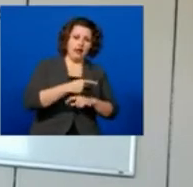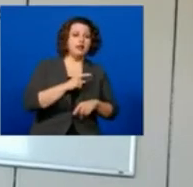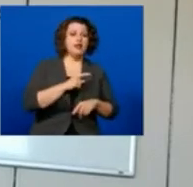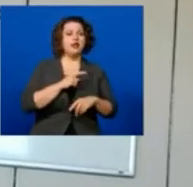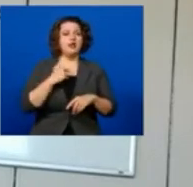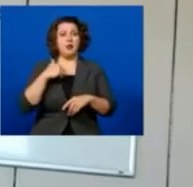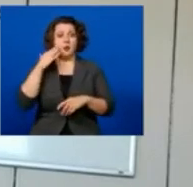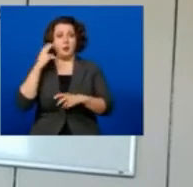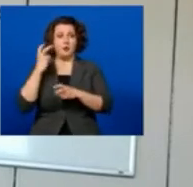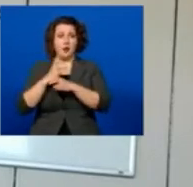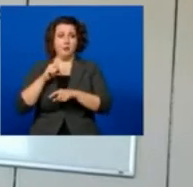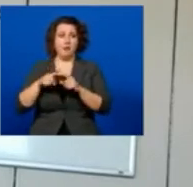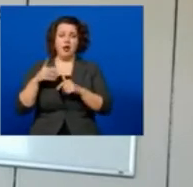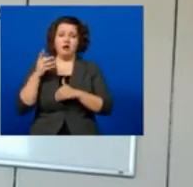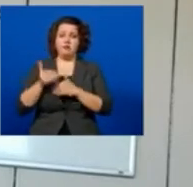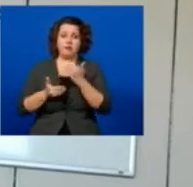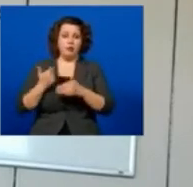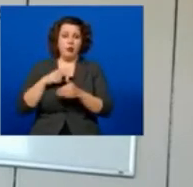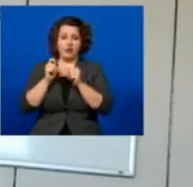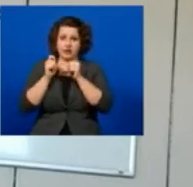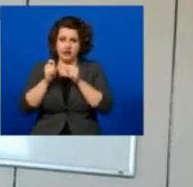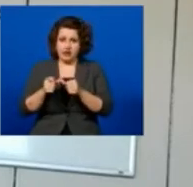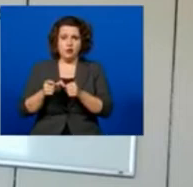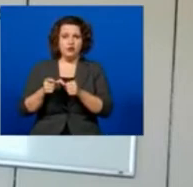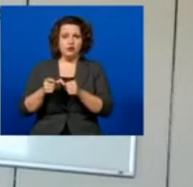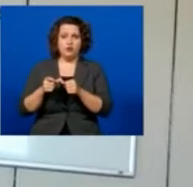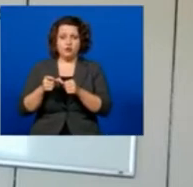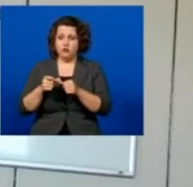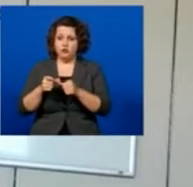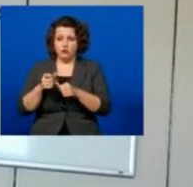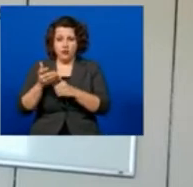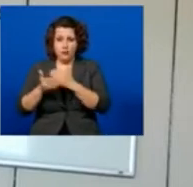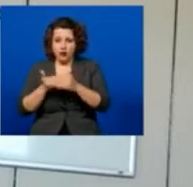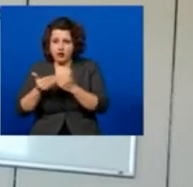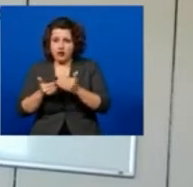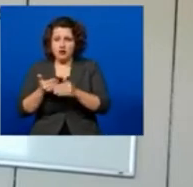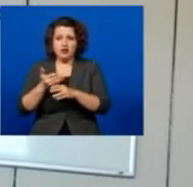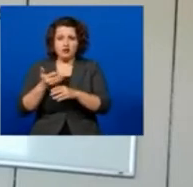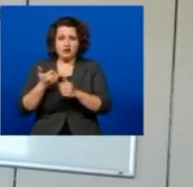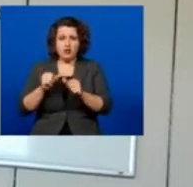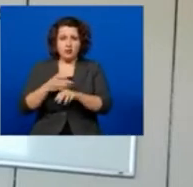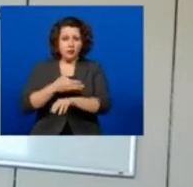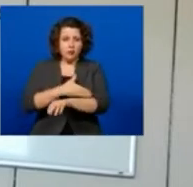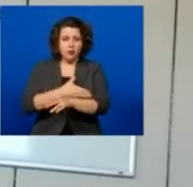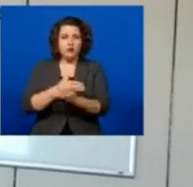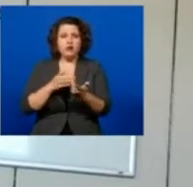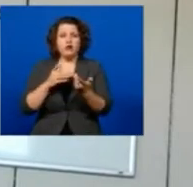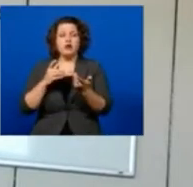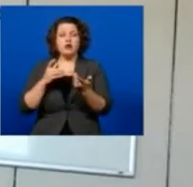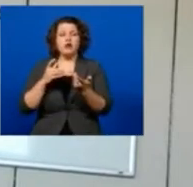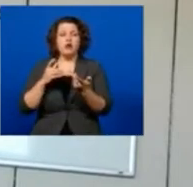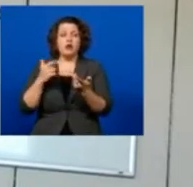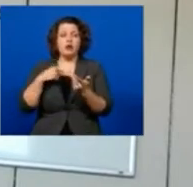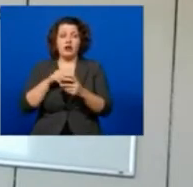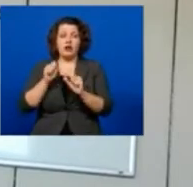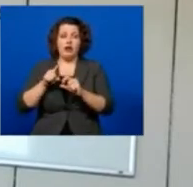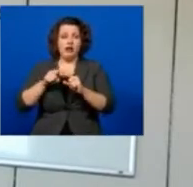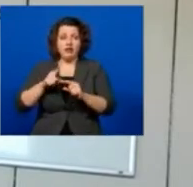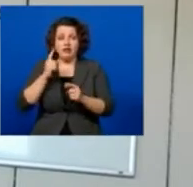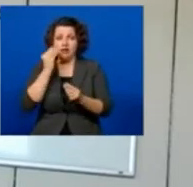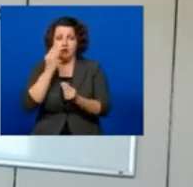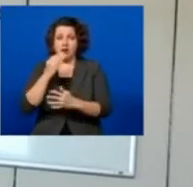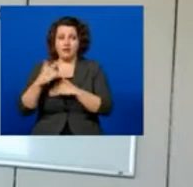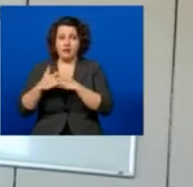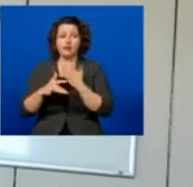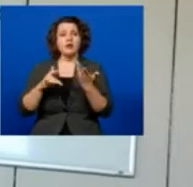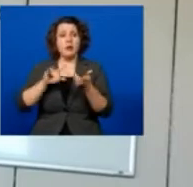this response, we continue to look at our processes, our tools, and the information we have available. And so it does mean that we have